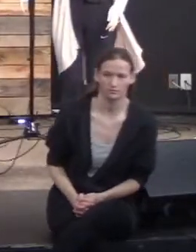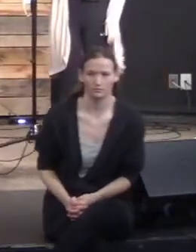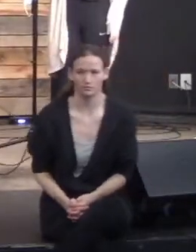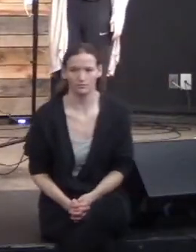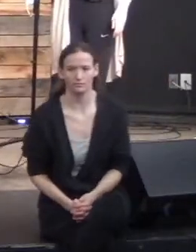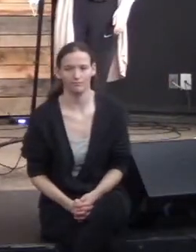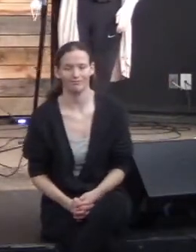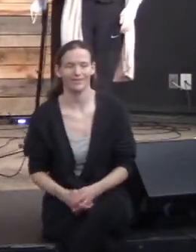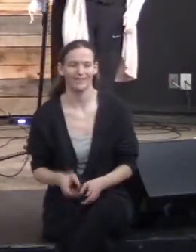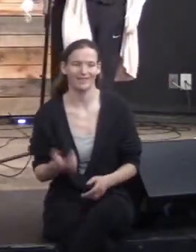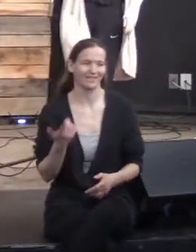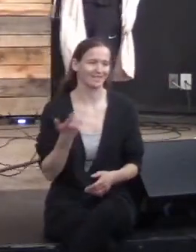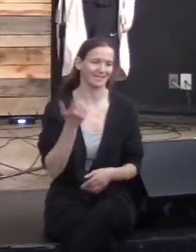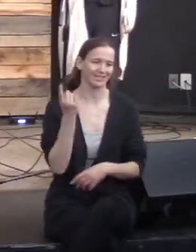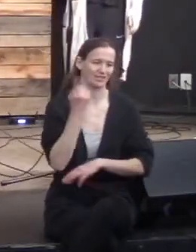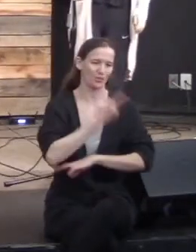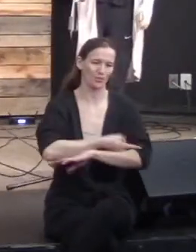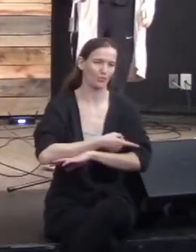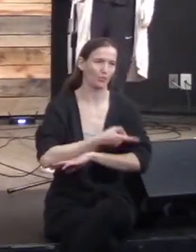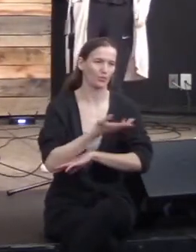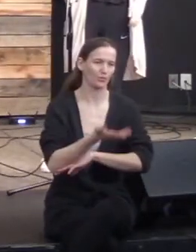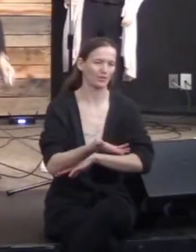It's one of those days.